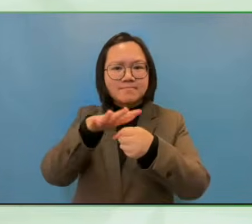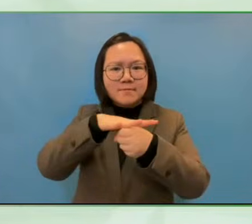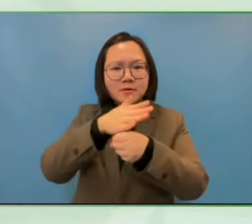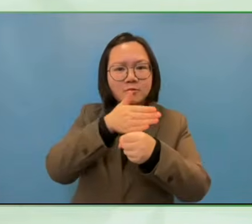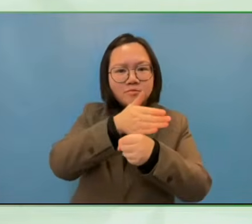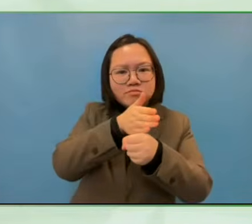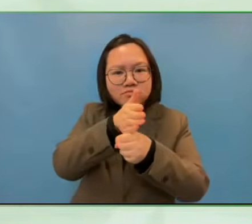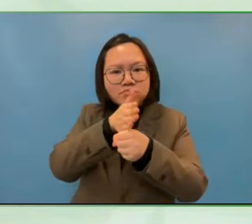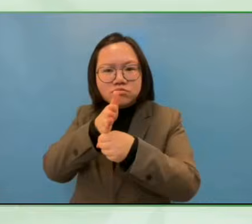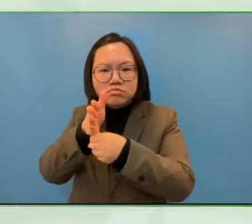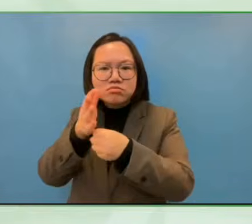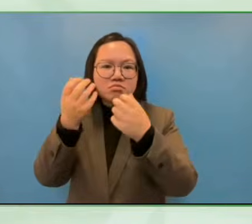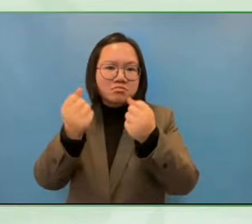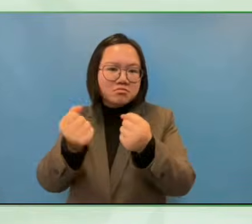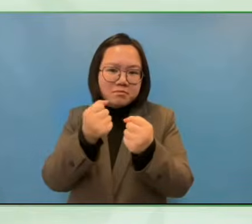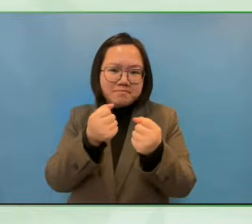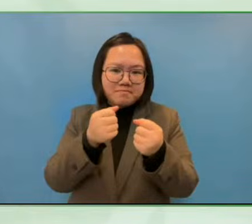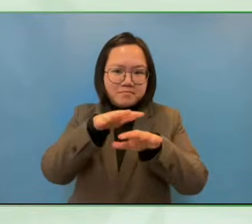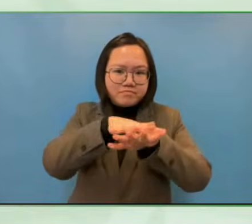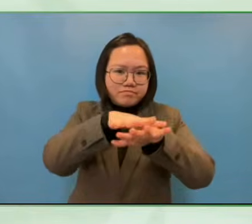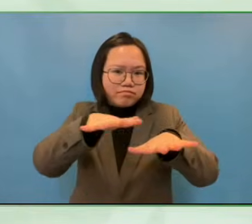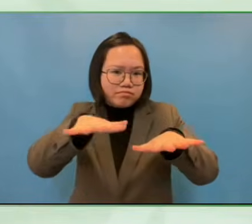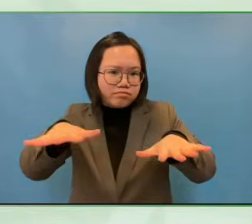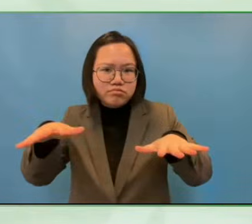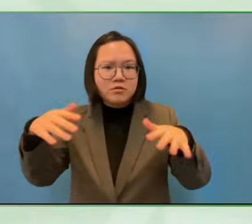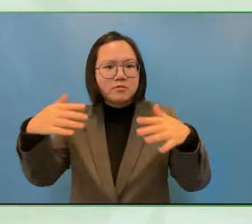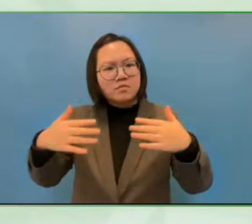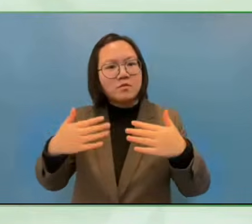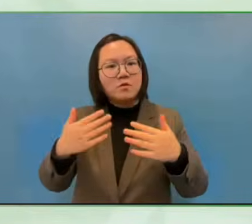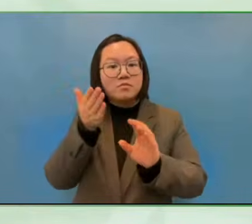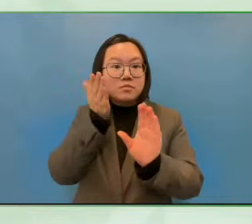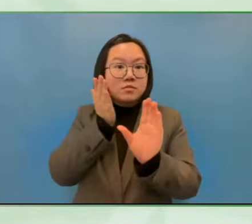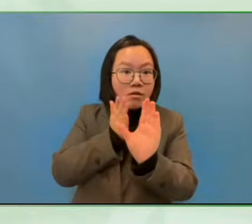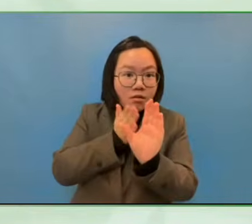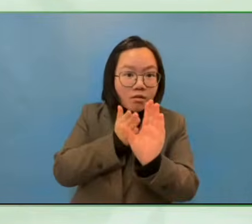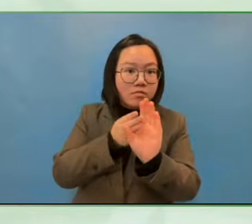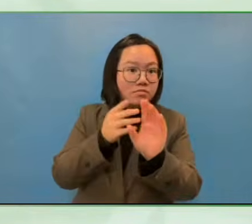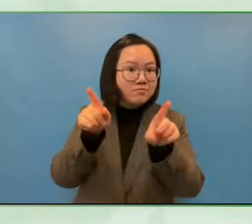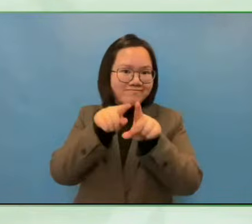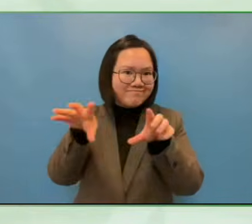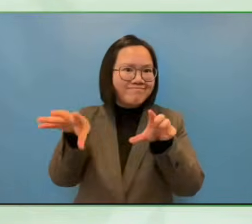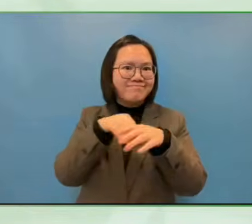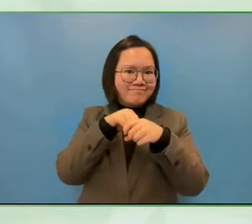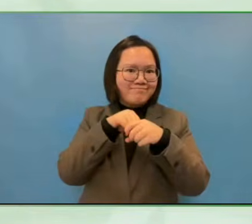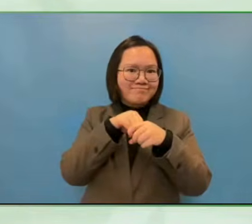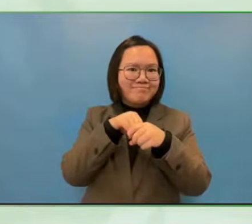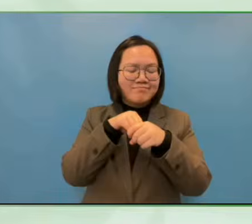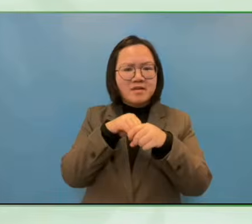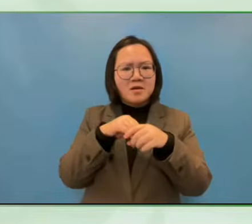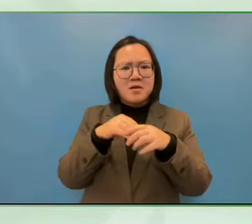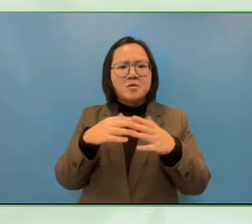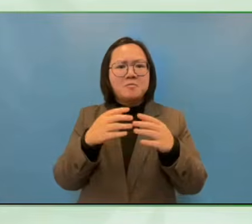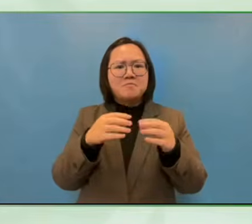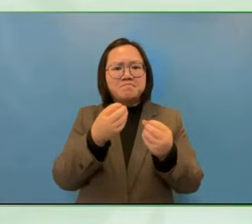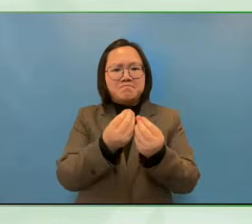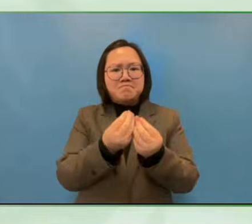of losing access to their sacred spaces and to their religious and spiritual